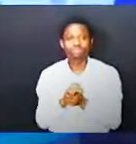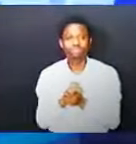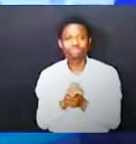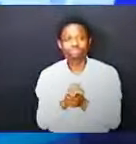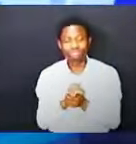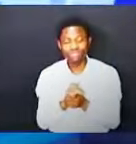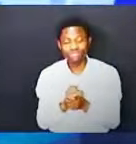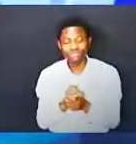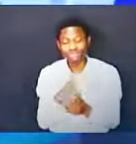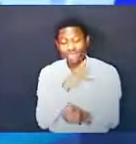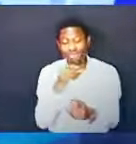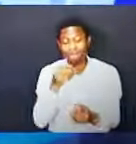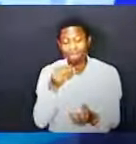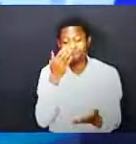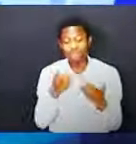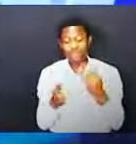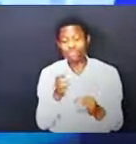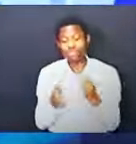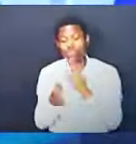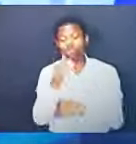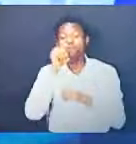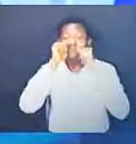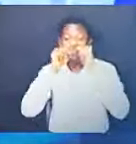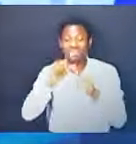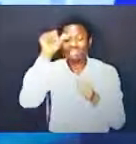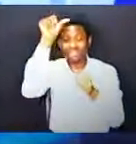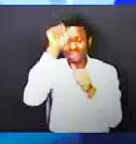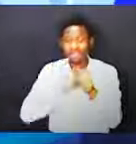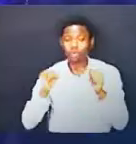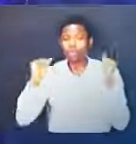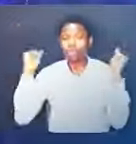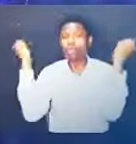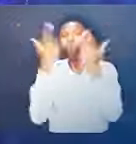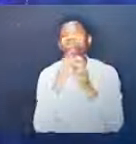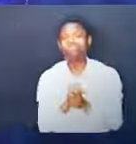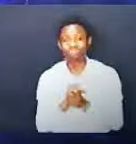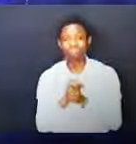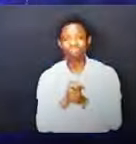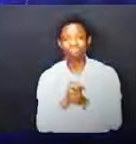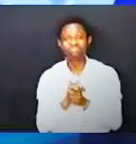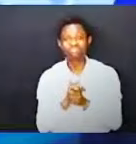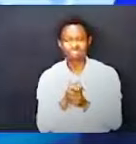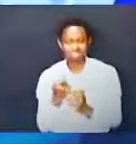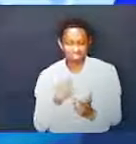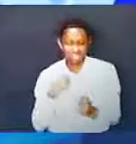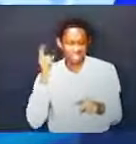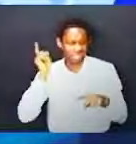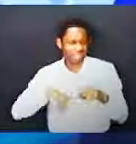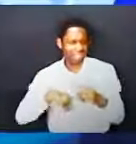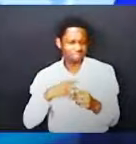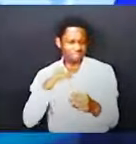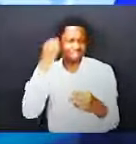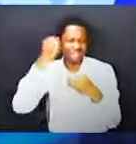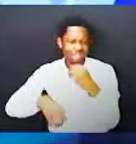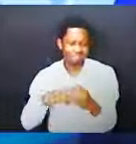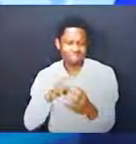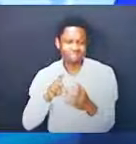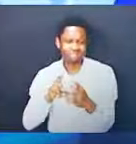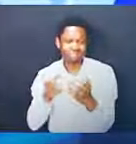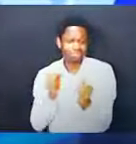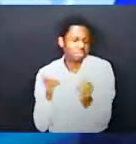Pentecost. And may the Lord bless every one of you. Now I can't stop this broadcast without giving you the